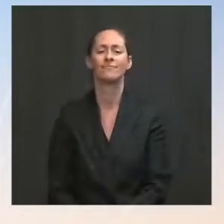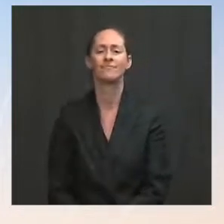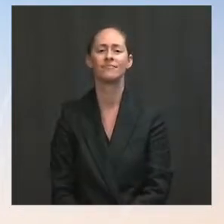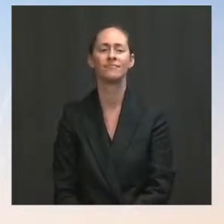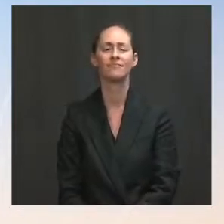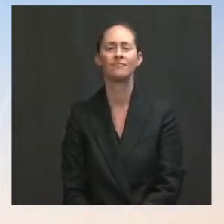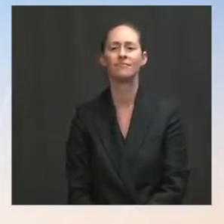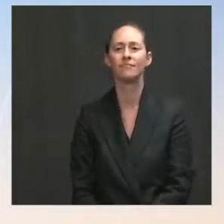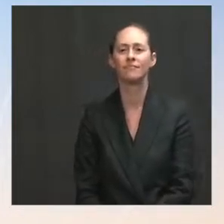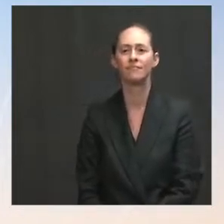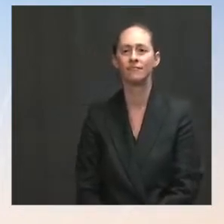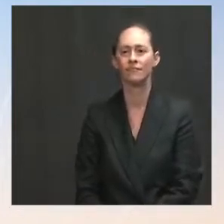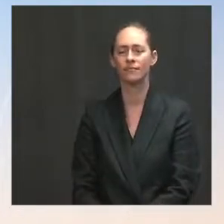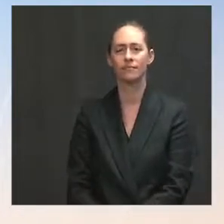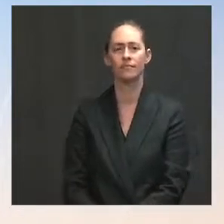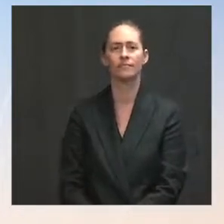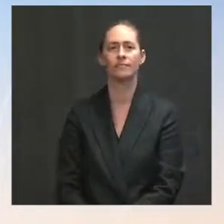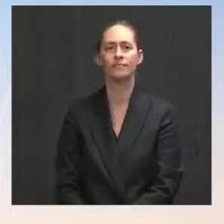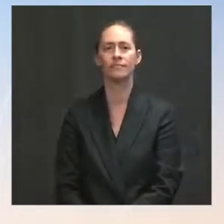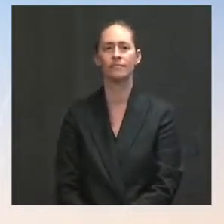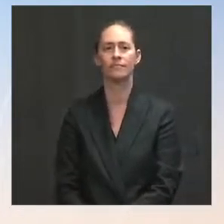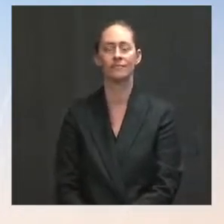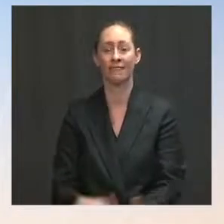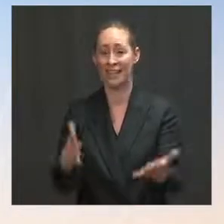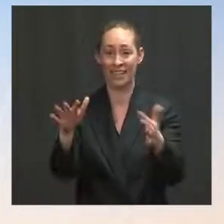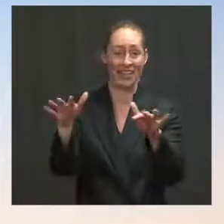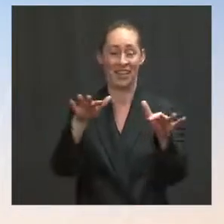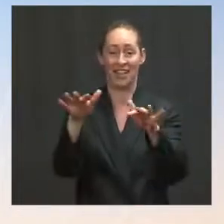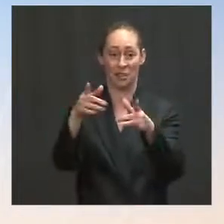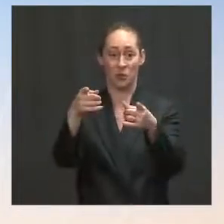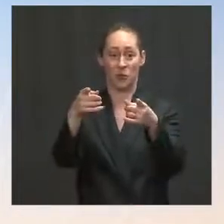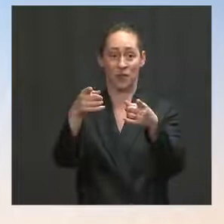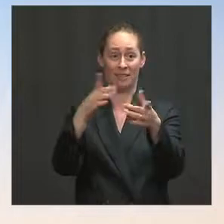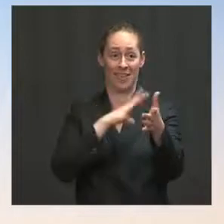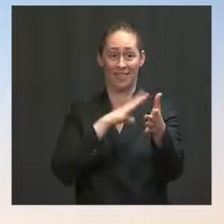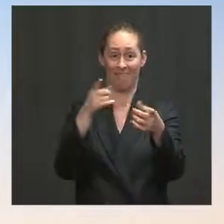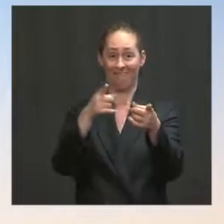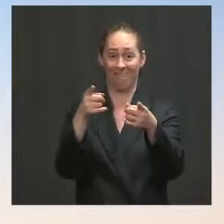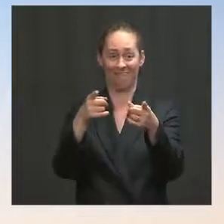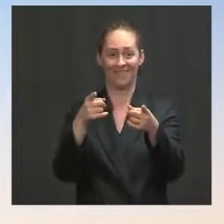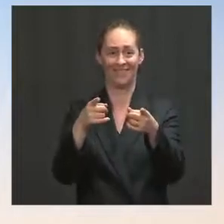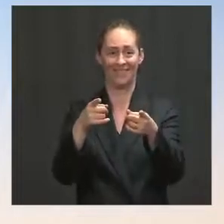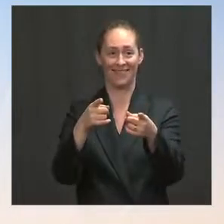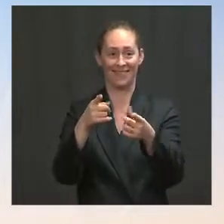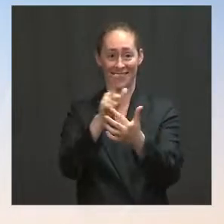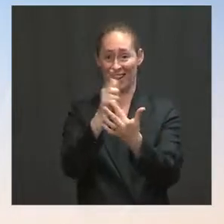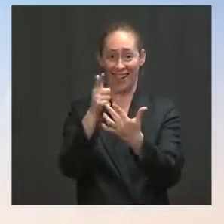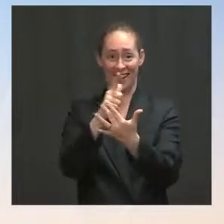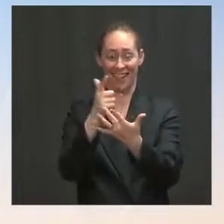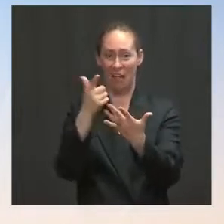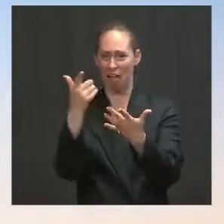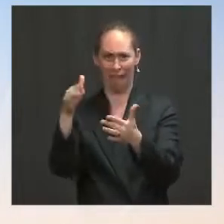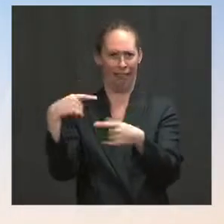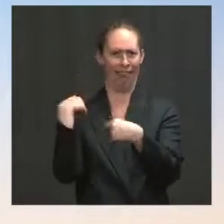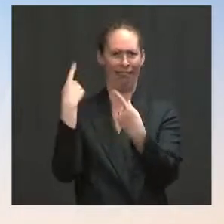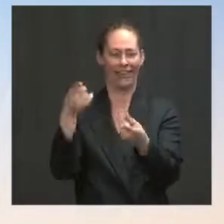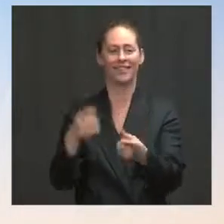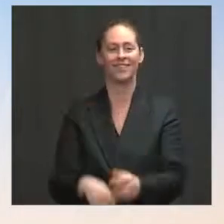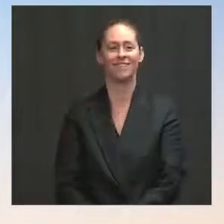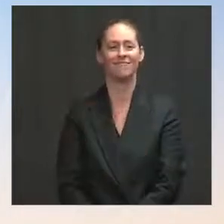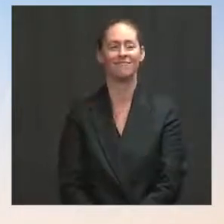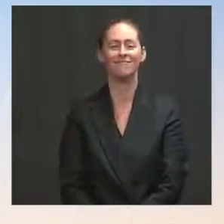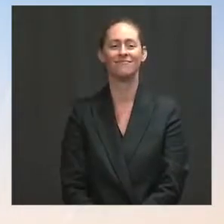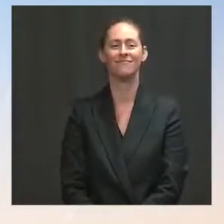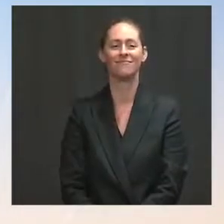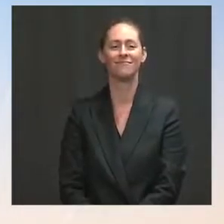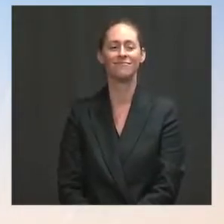Go ahead. Thank you, Jen. Sorry. I was going to go to you if that's okay, only because she hasn't been here in a while. Go ahead. Okay, thanks. Just to follow